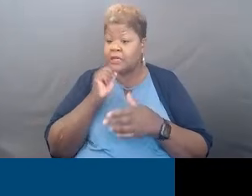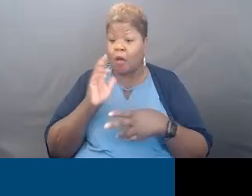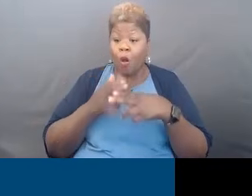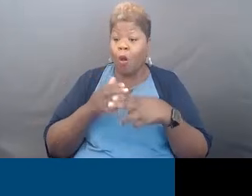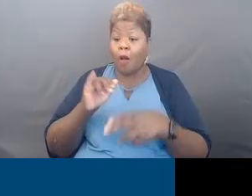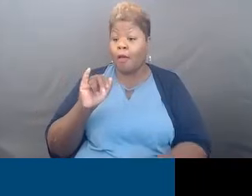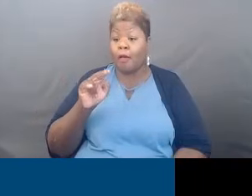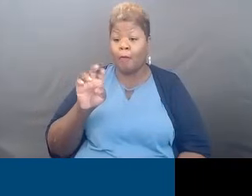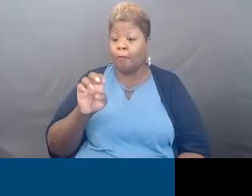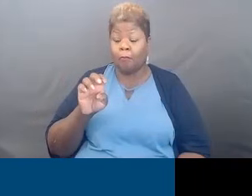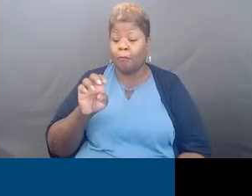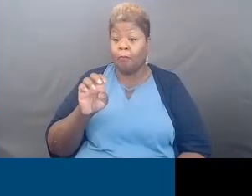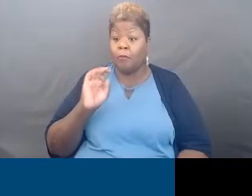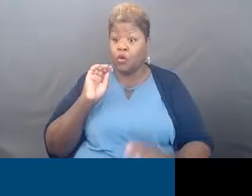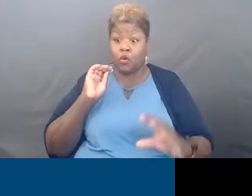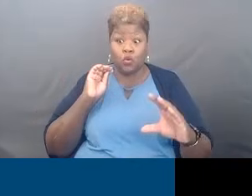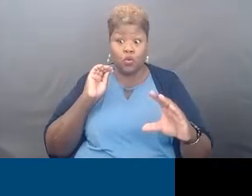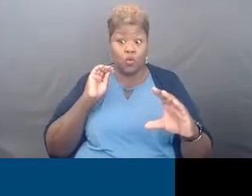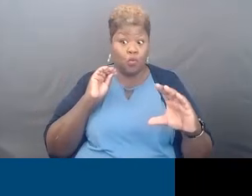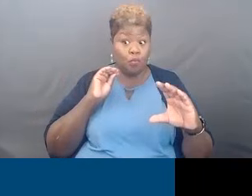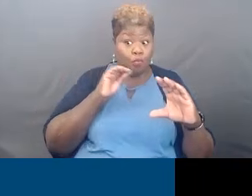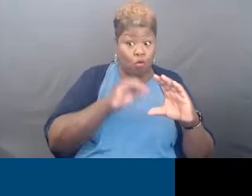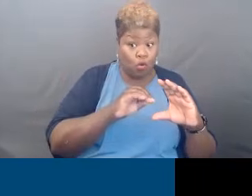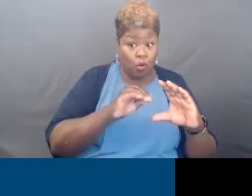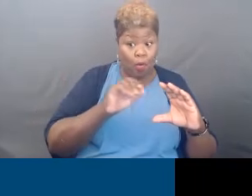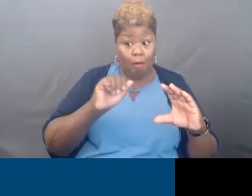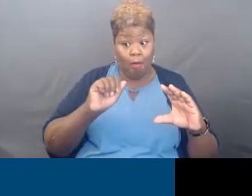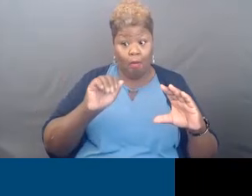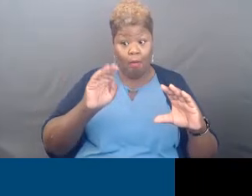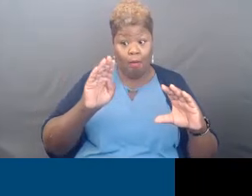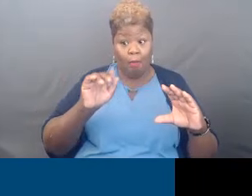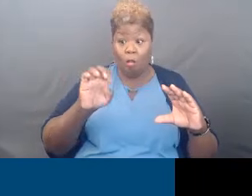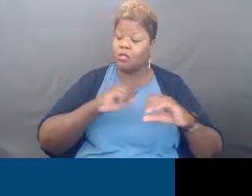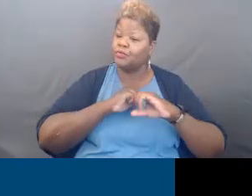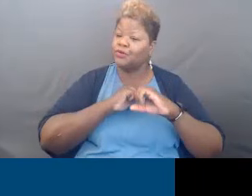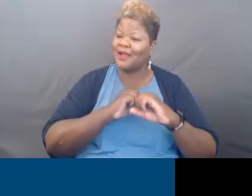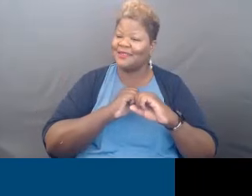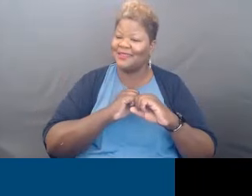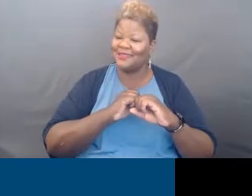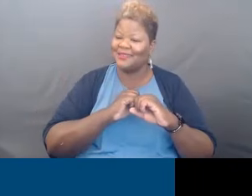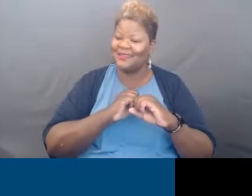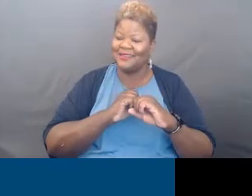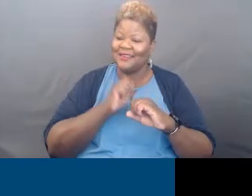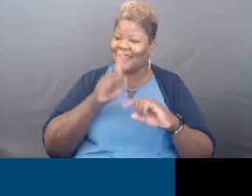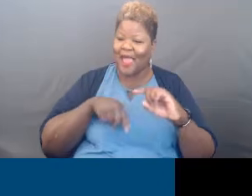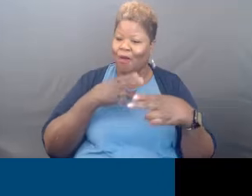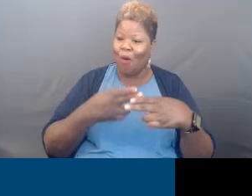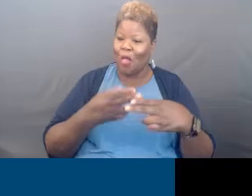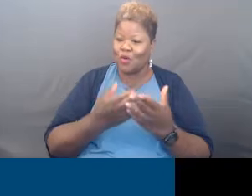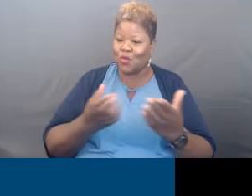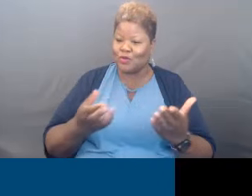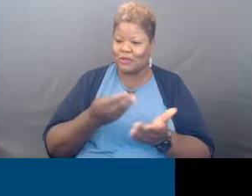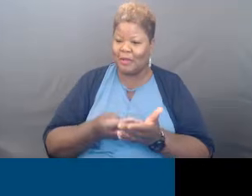income, and once you put it into your ABLE account, it's protected from being counted as a resource.